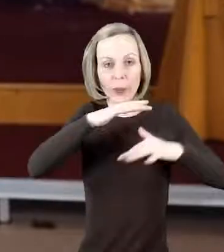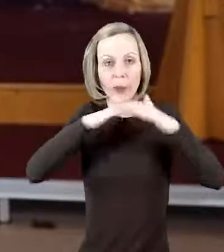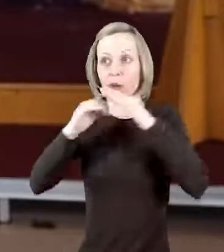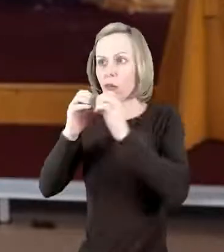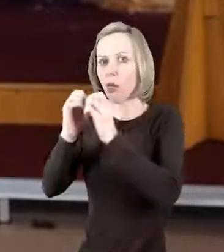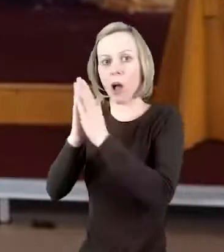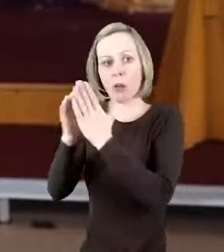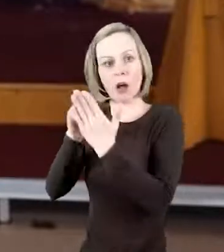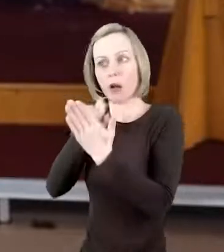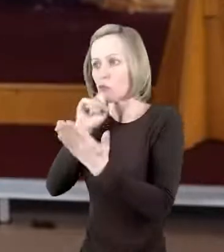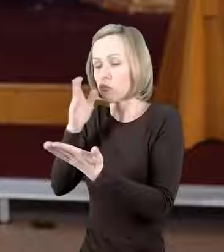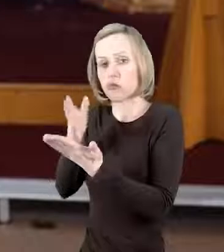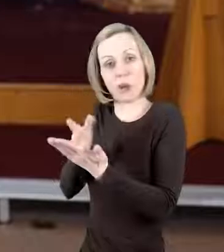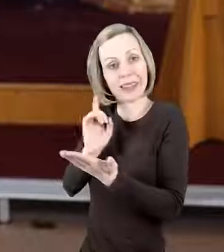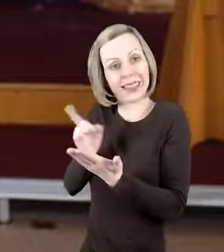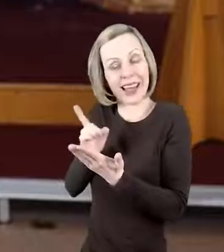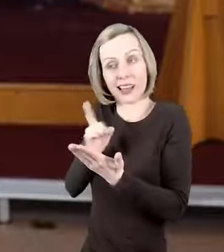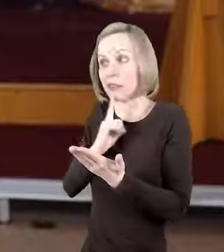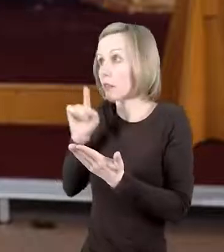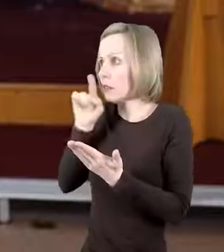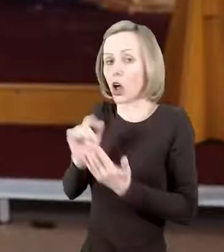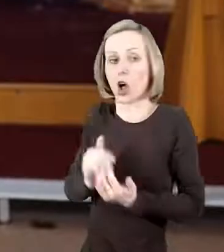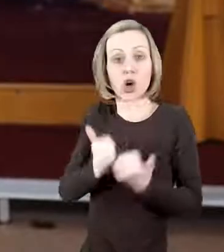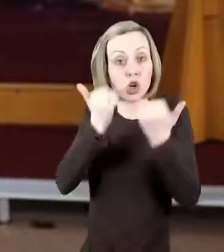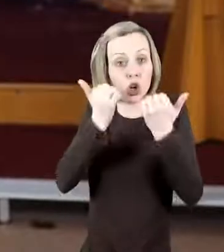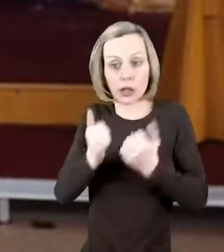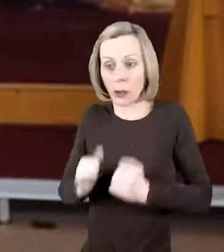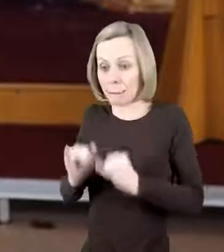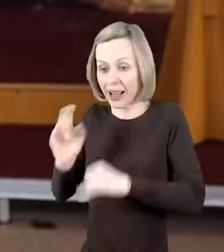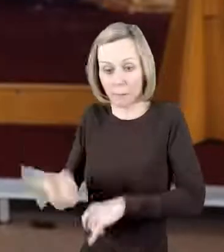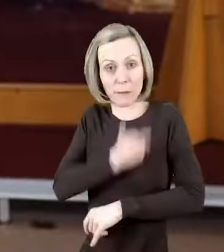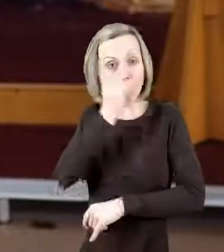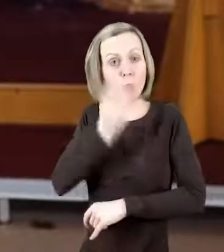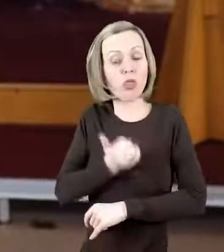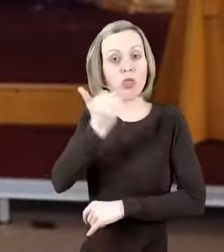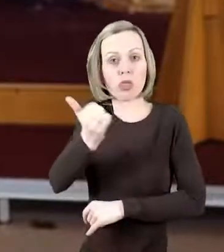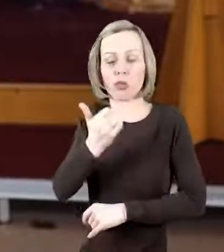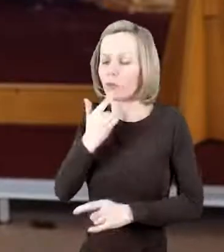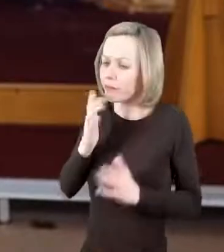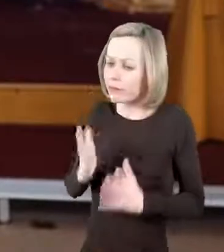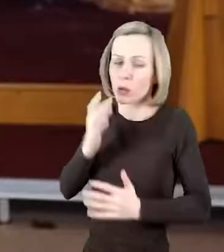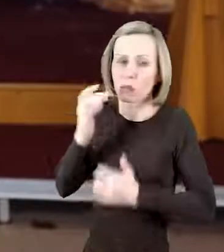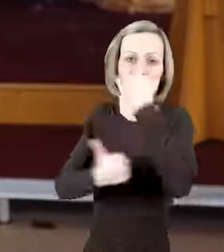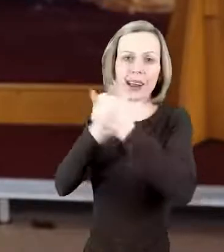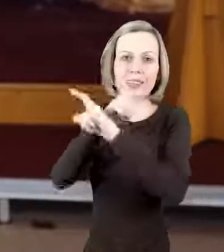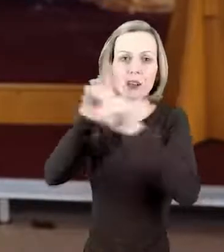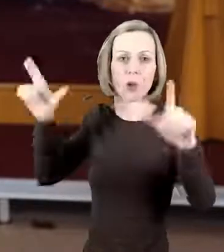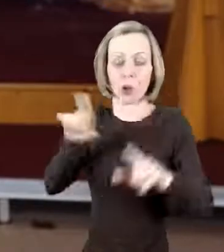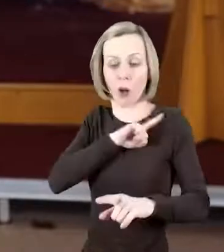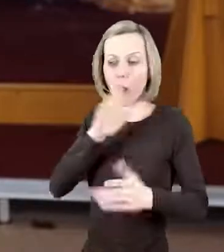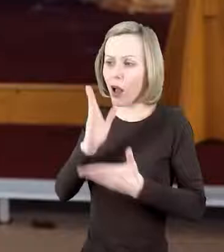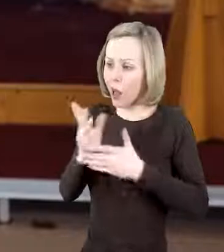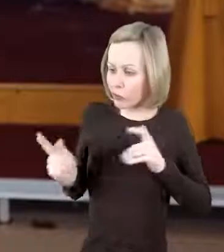Scripture. The promise of Scripture is that in good times and bad, we are called to praise the Lord because that changes